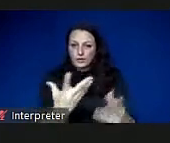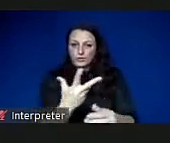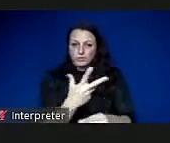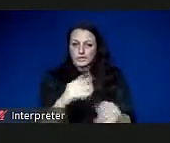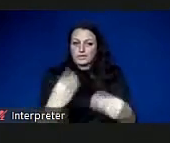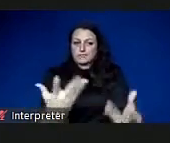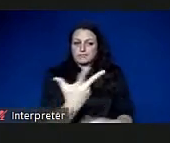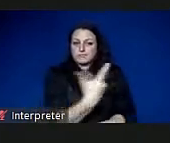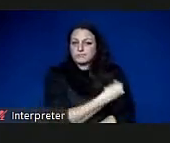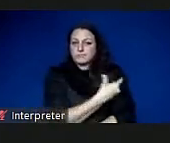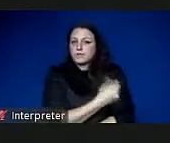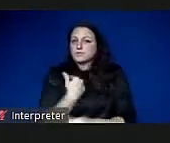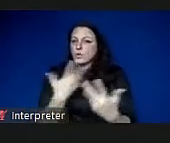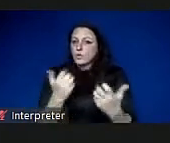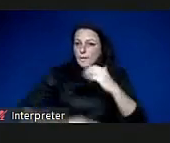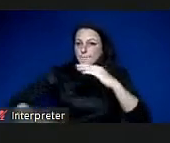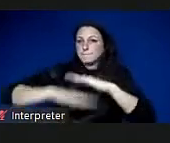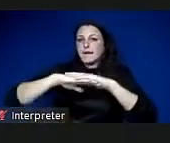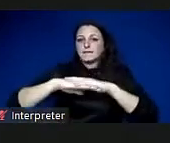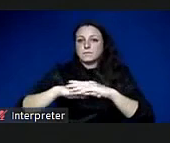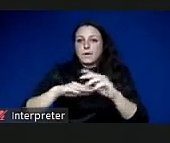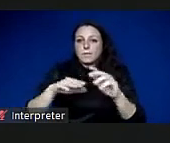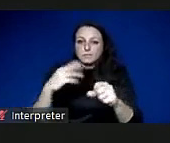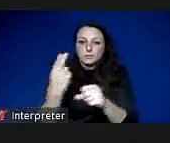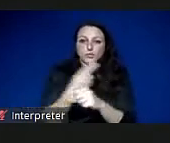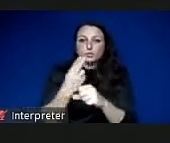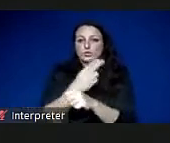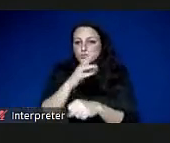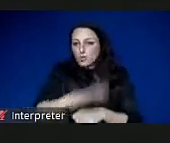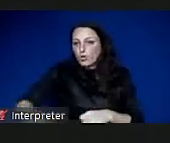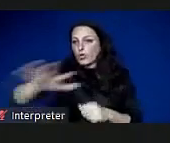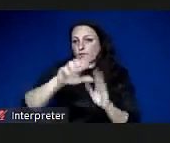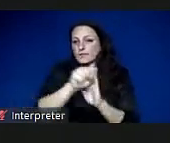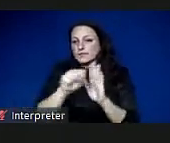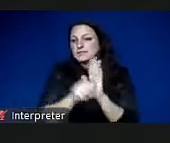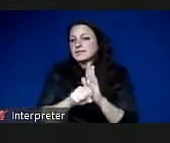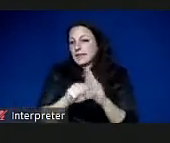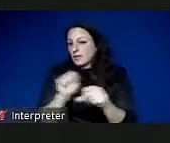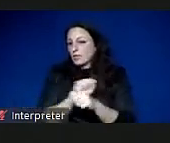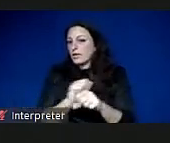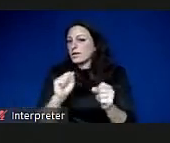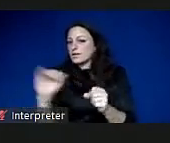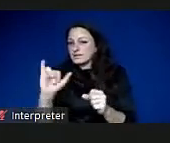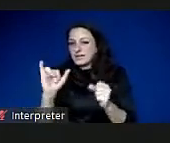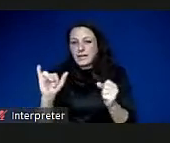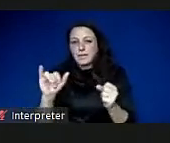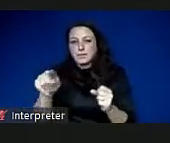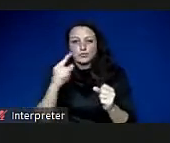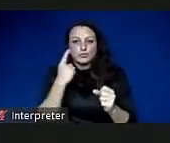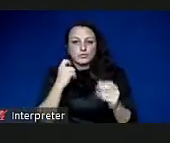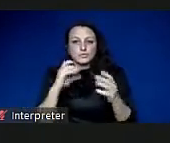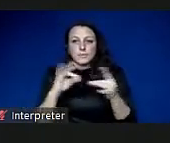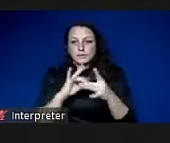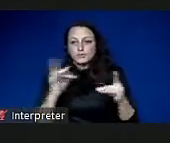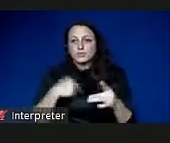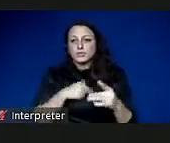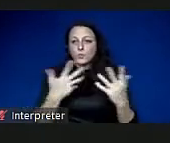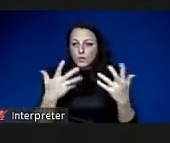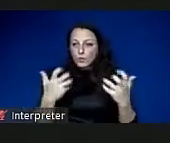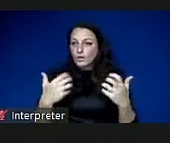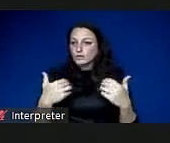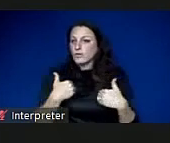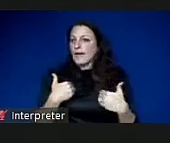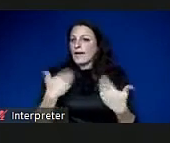state, and really working in all of those different ways that you talked about. We need to stand up mass vaccination sites. We need to